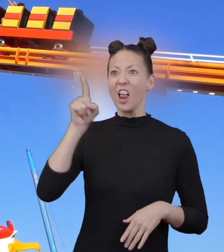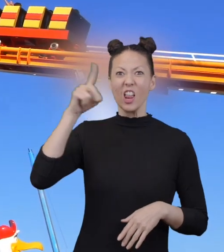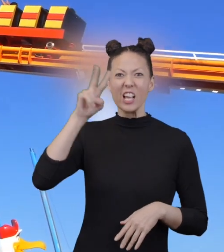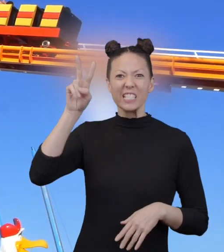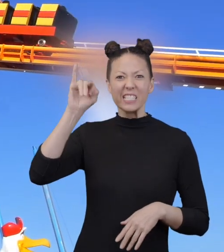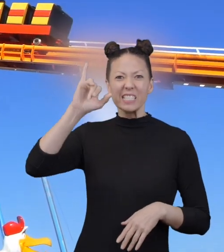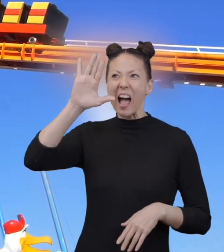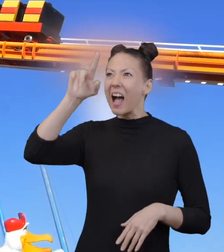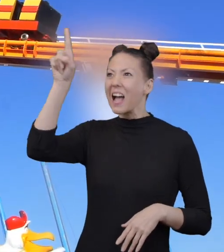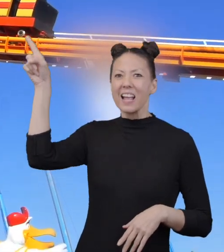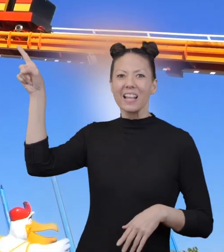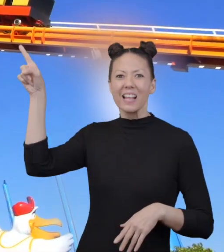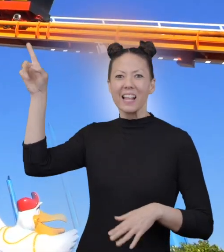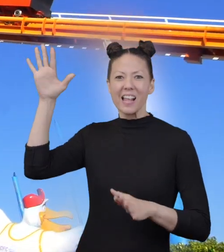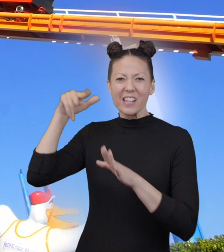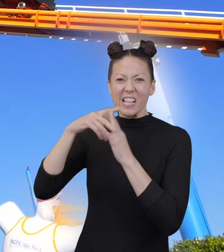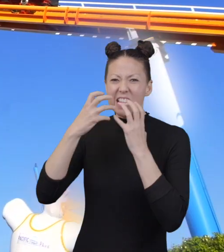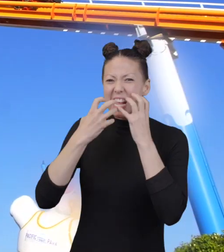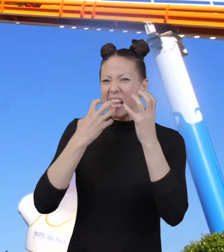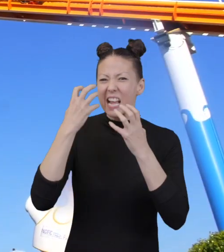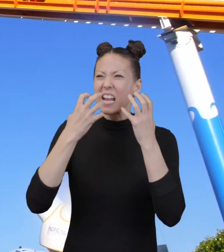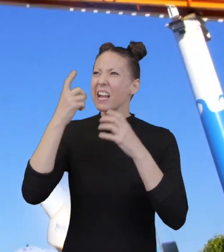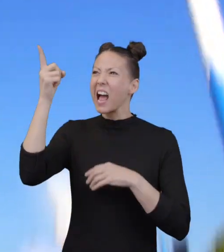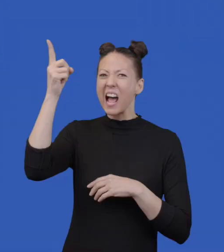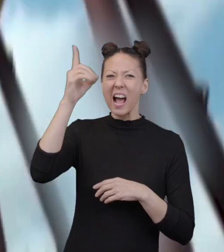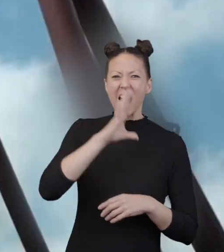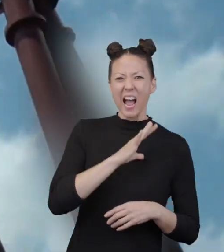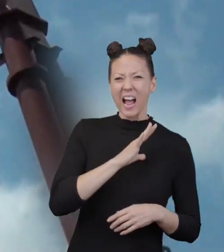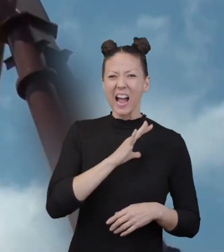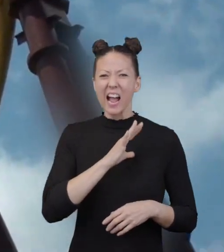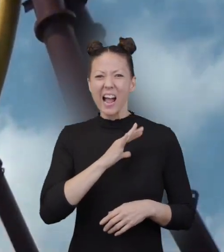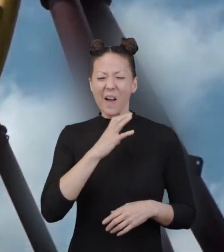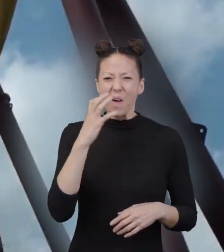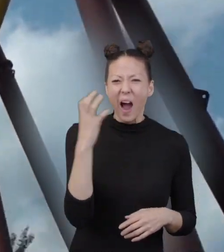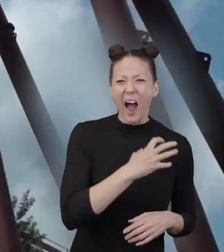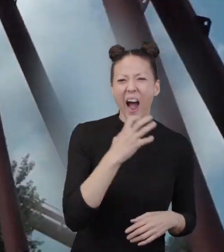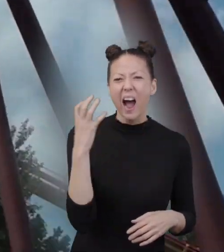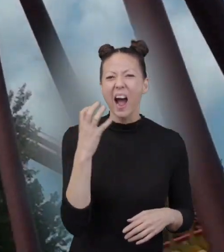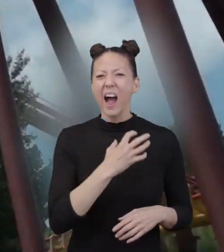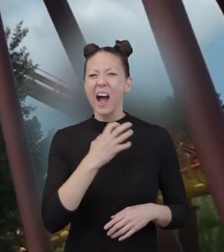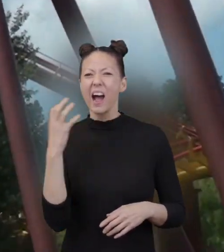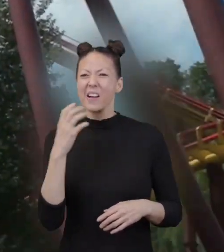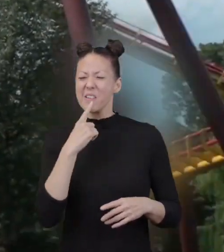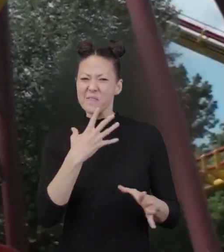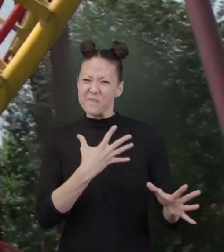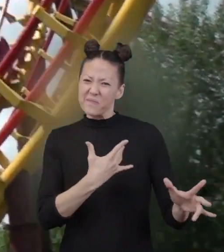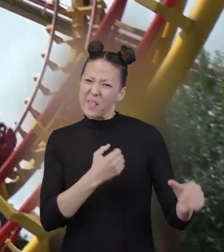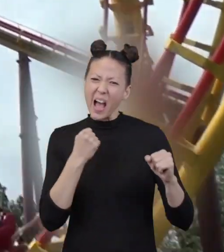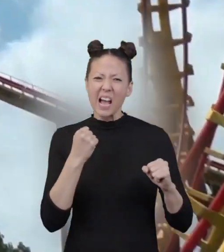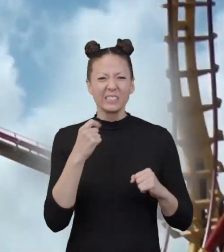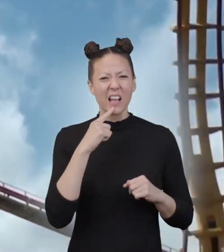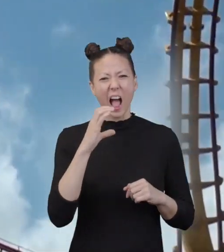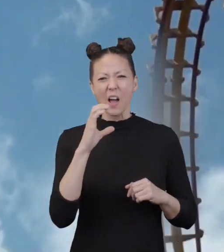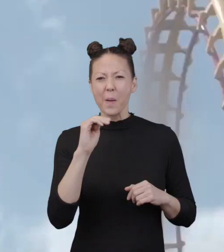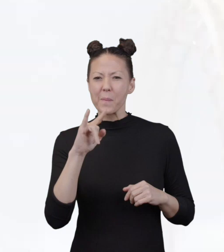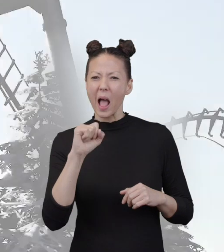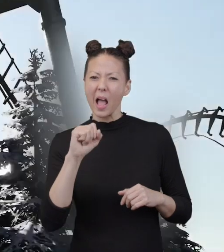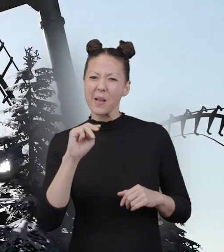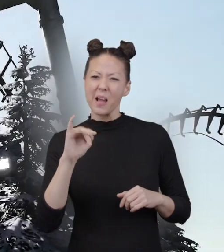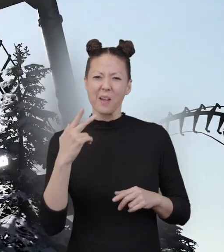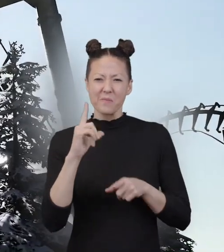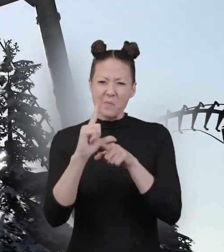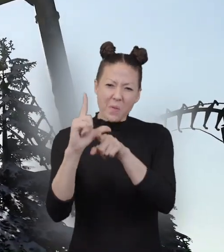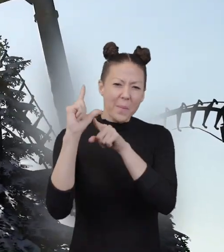sky, where above them, people were screaming. Wow! They must be going 100 miles per hour.